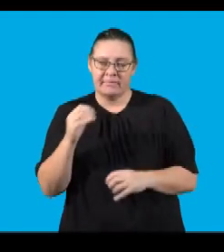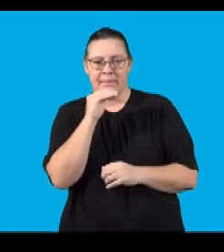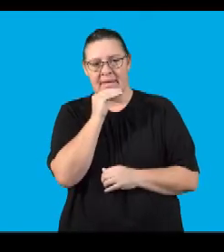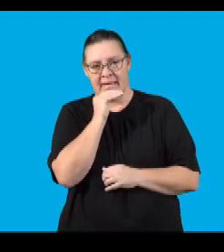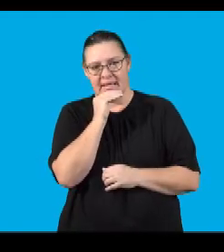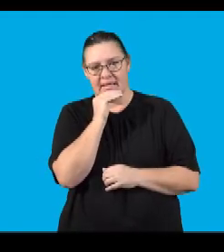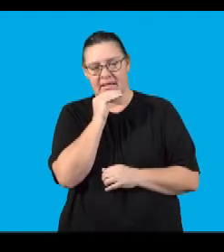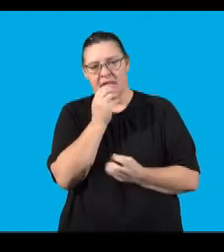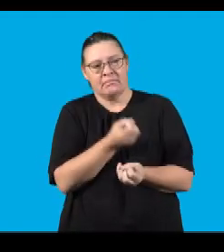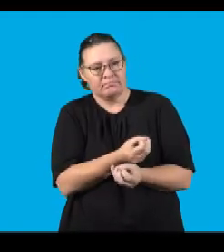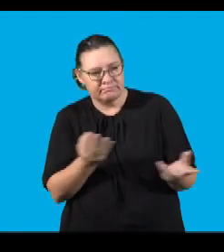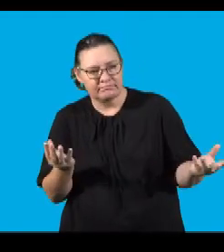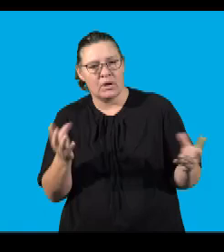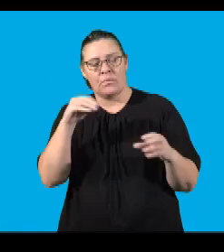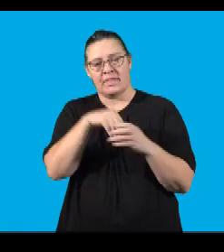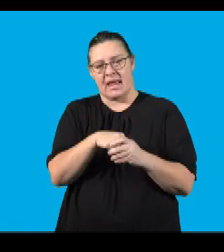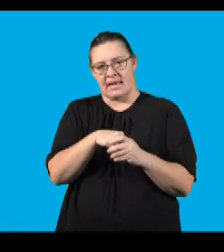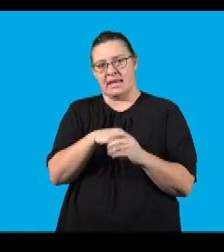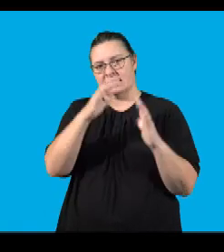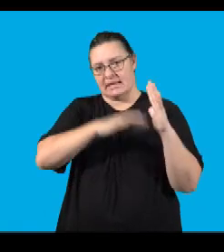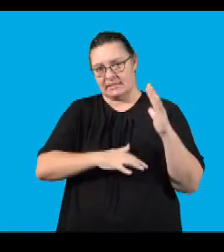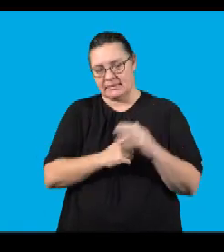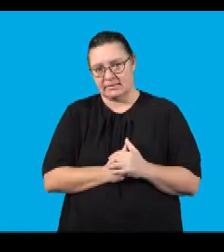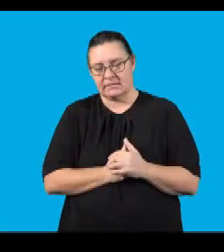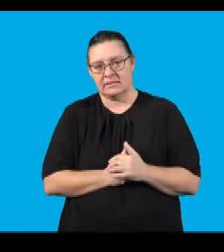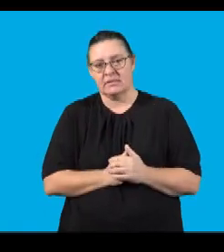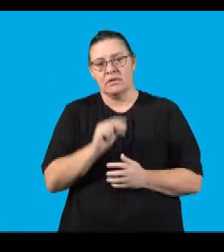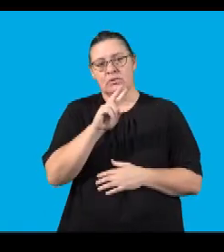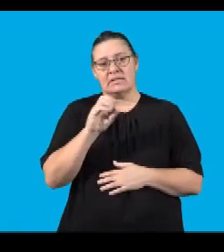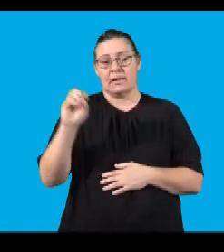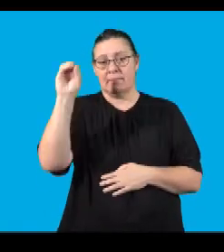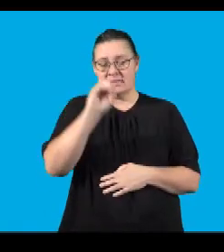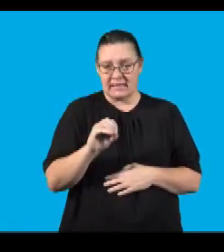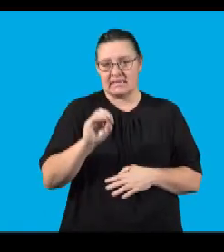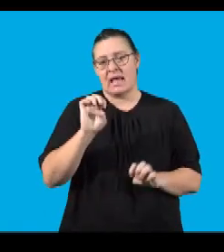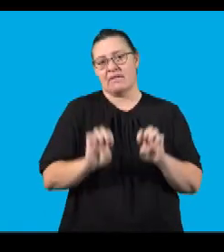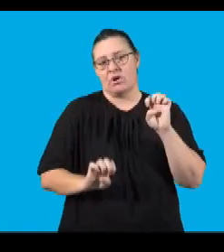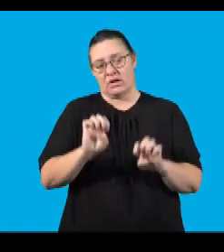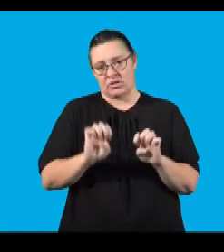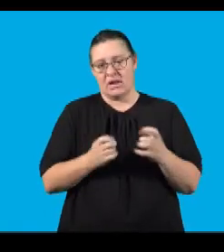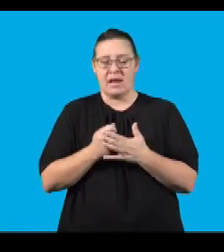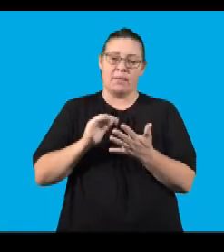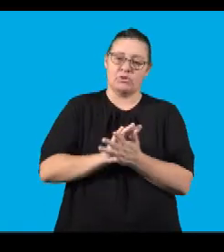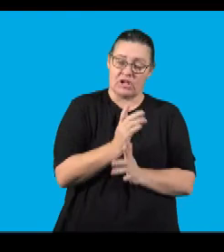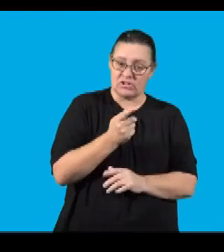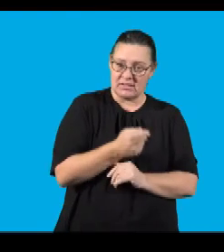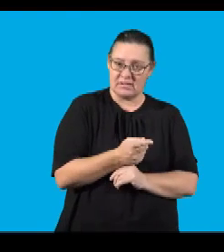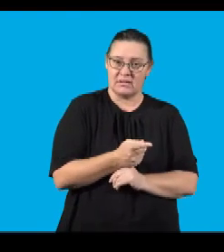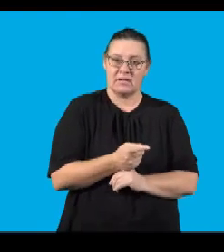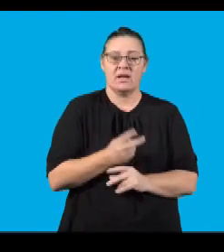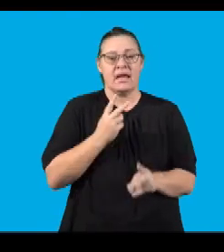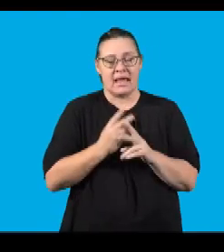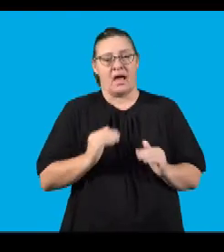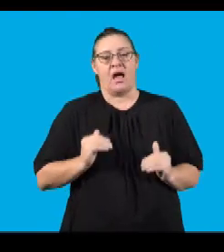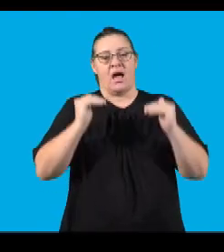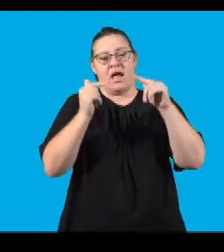the meaning that is conveyed within the specific text. 20% will be evaluation and appreciation. Again, this